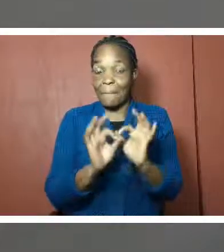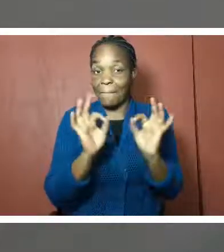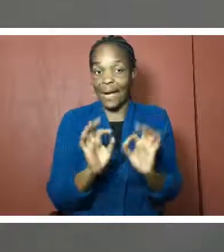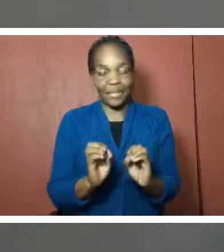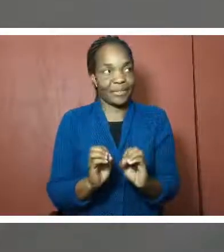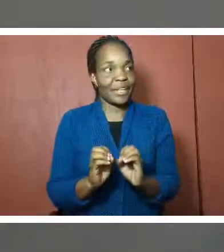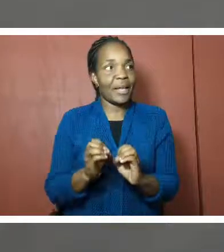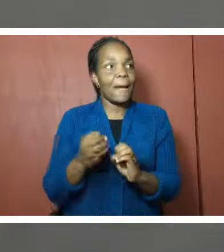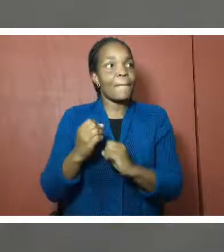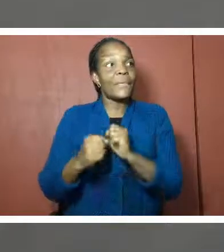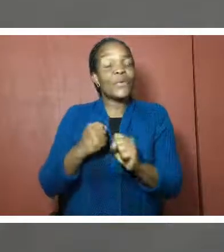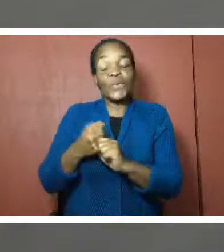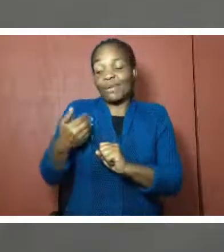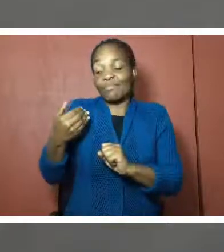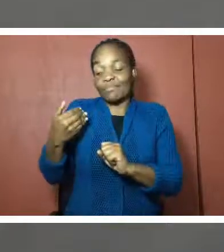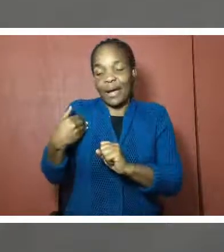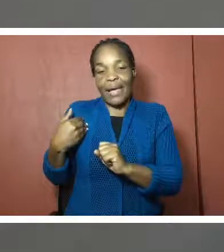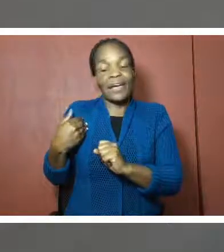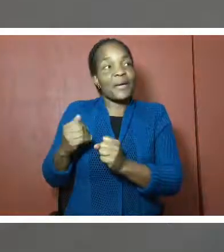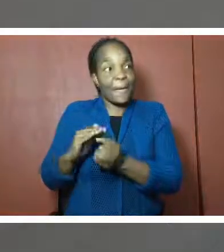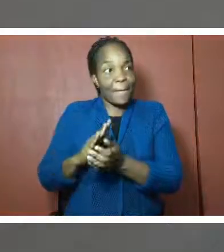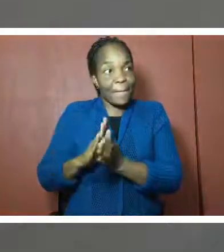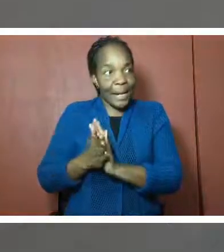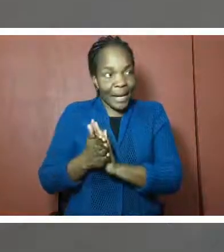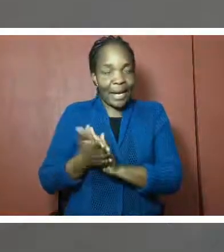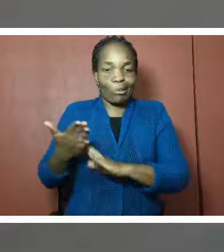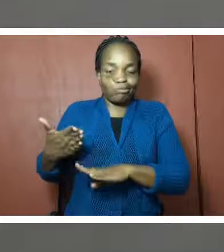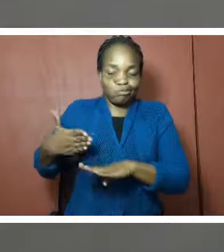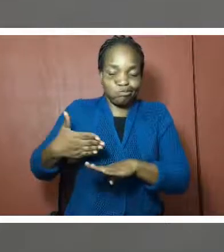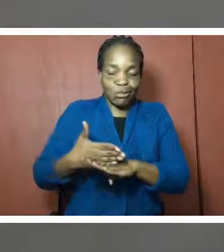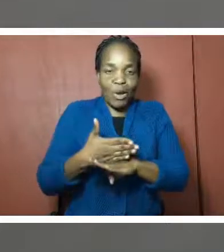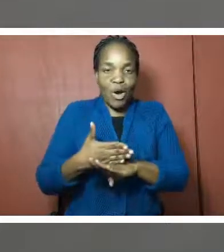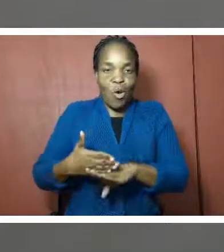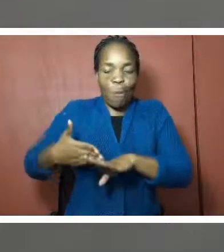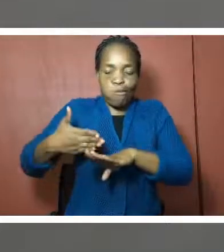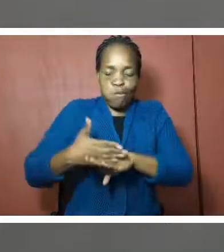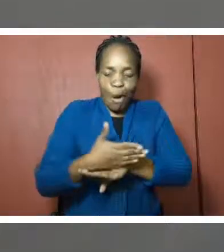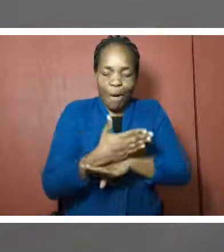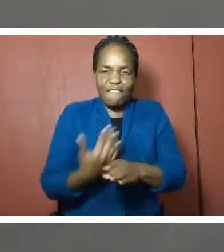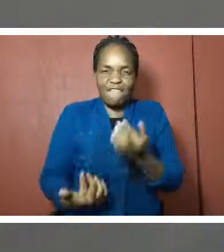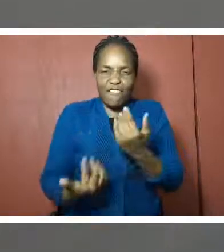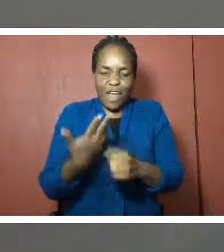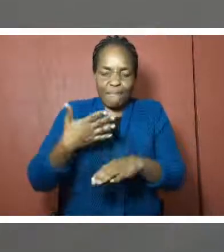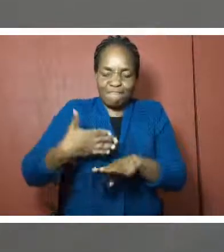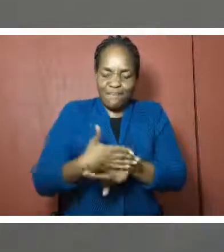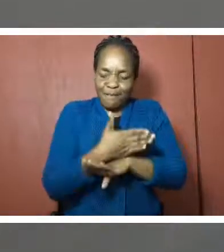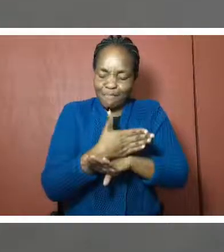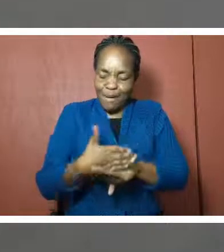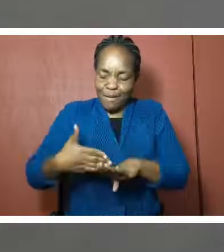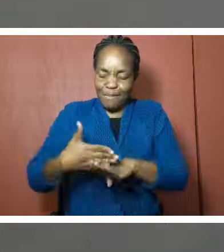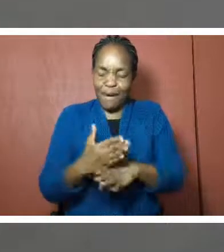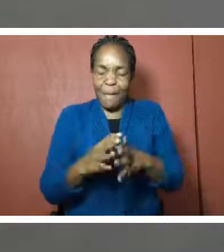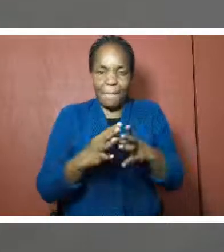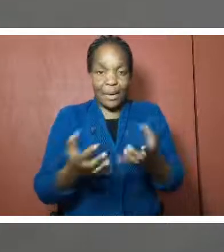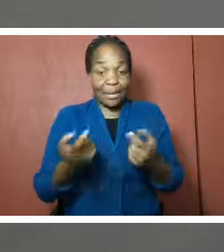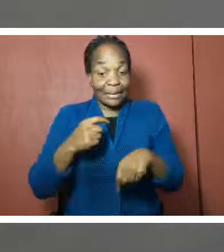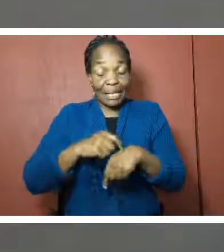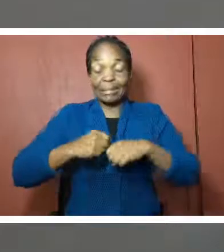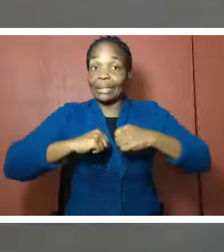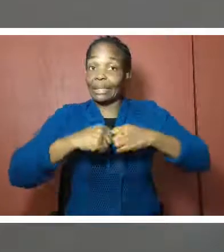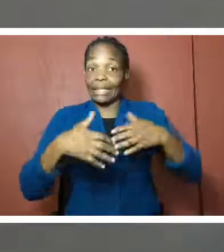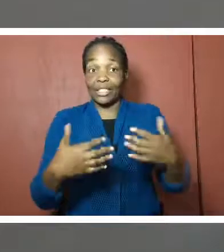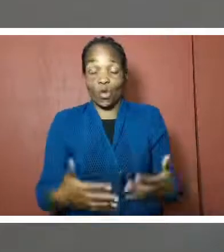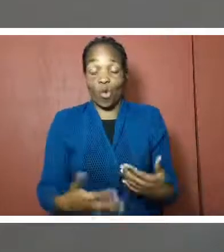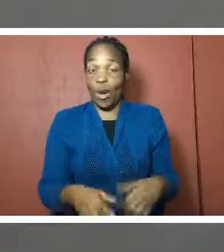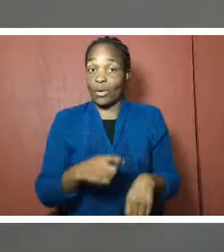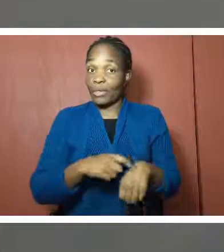that something also turns into firewood. Oh. But yeah, at the moment it's quite challenging times